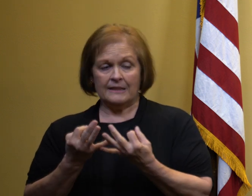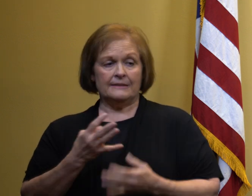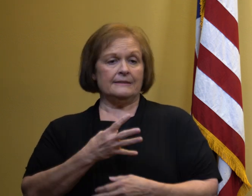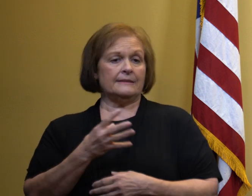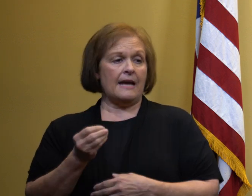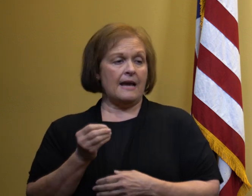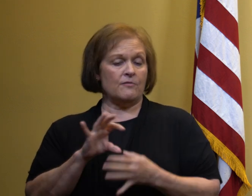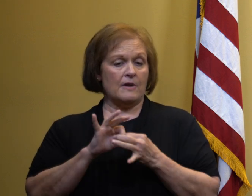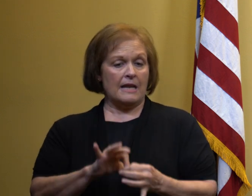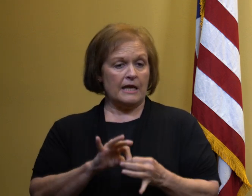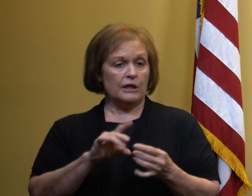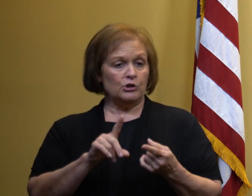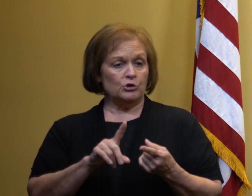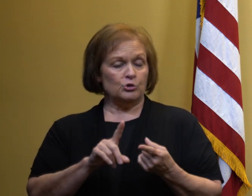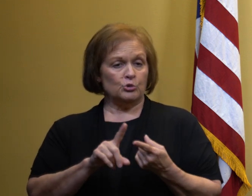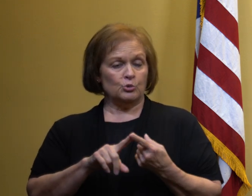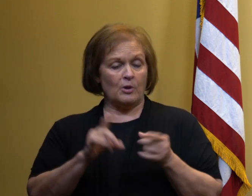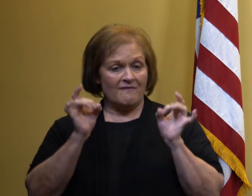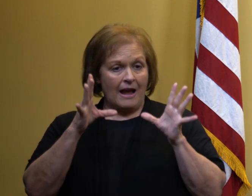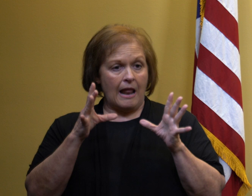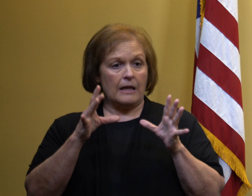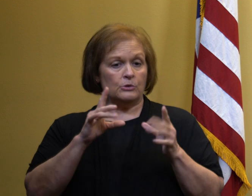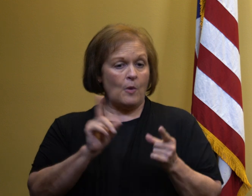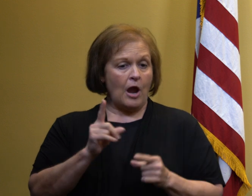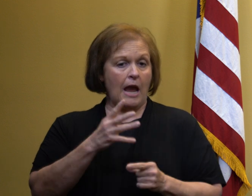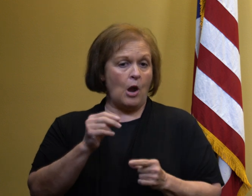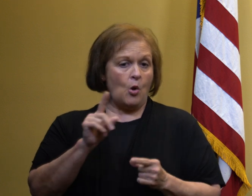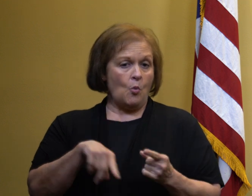to violence, where it occurs and when it occurs.